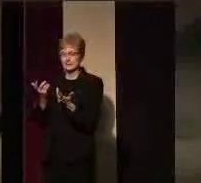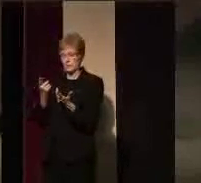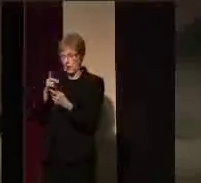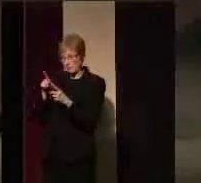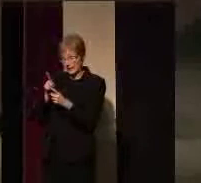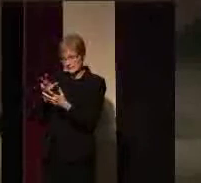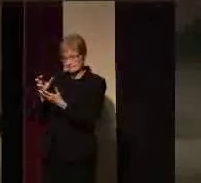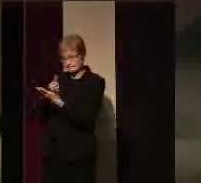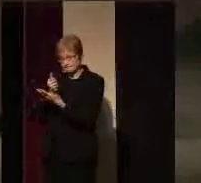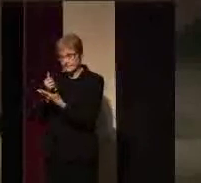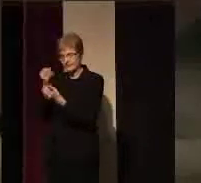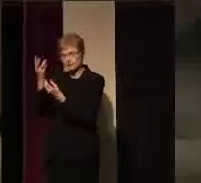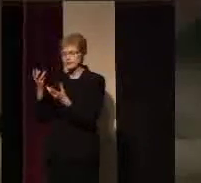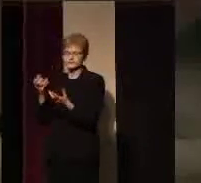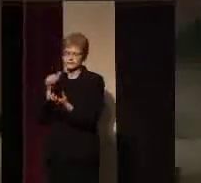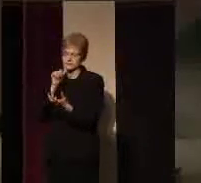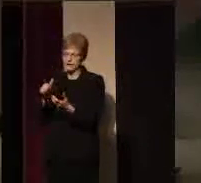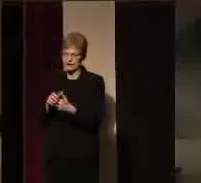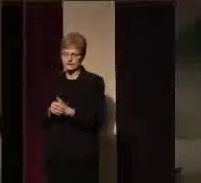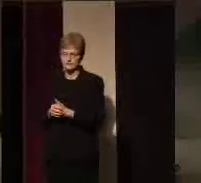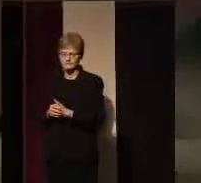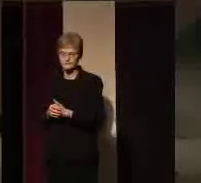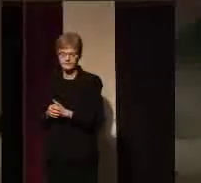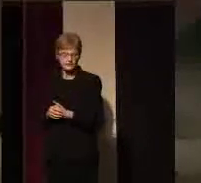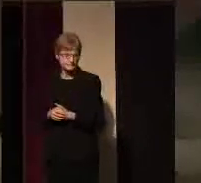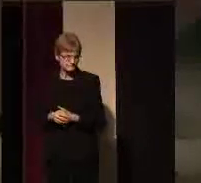for it, but I don't think there is. And Aaron, I believe you have the